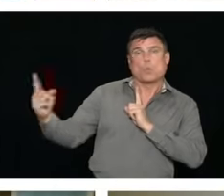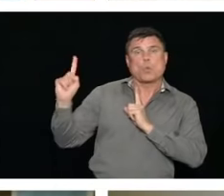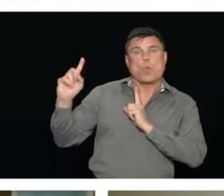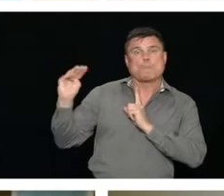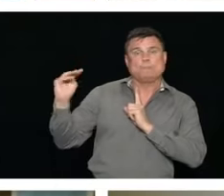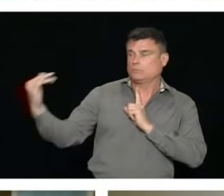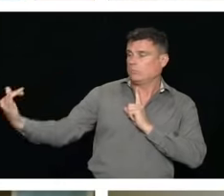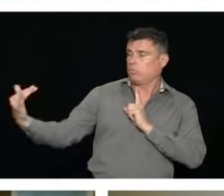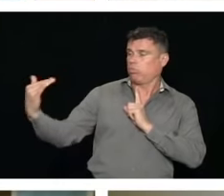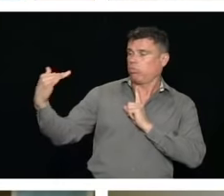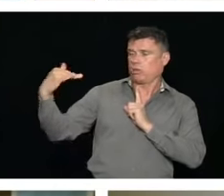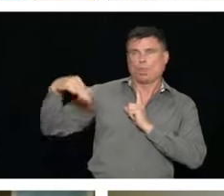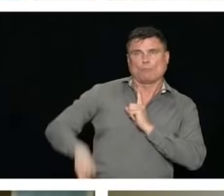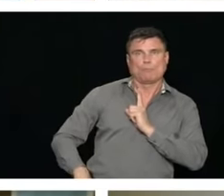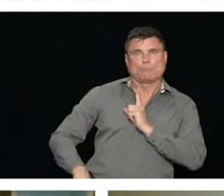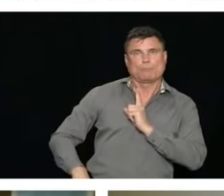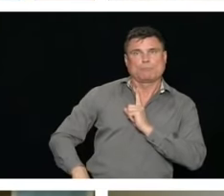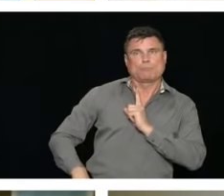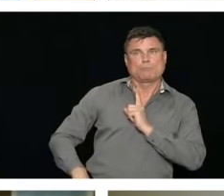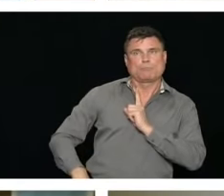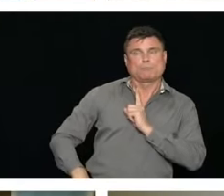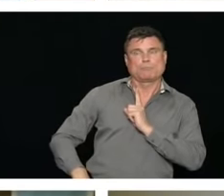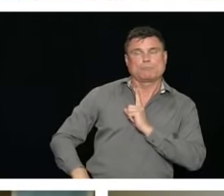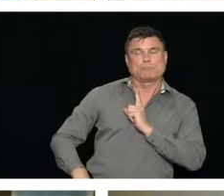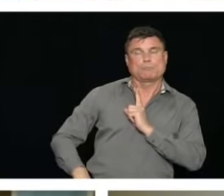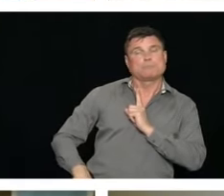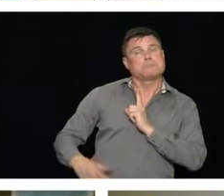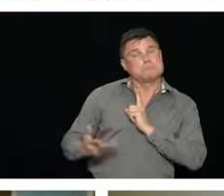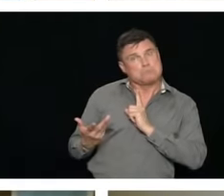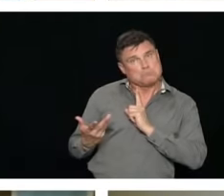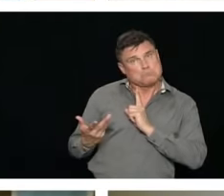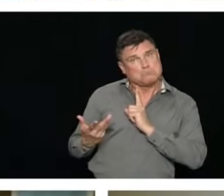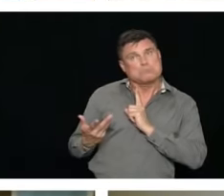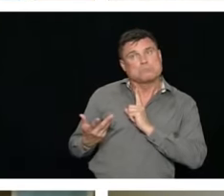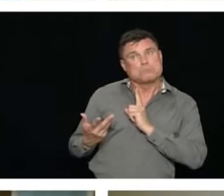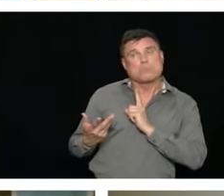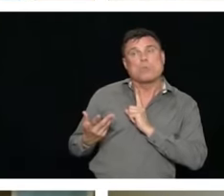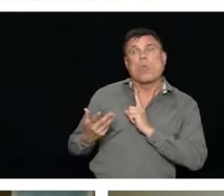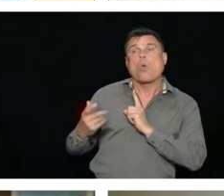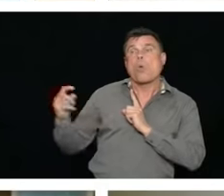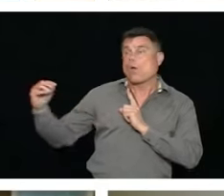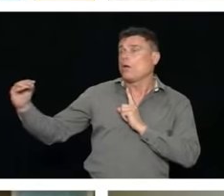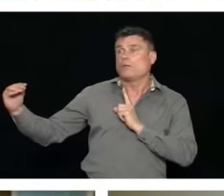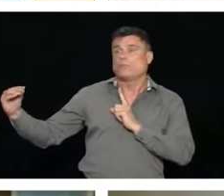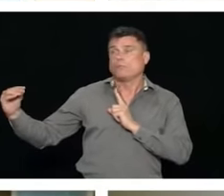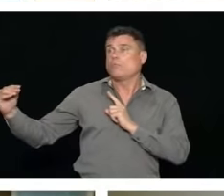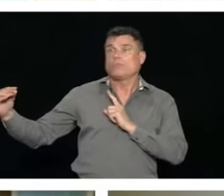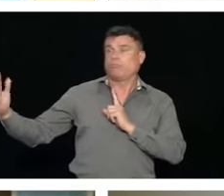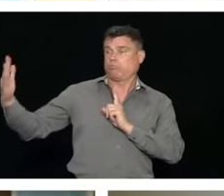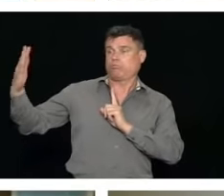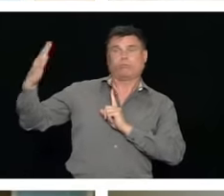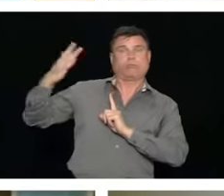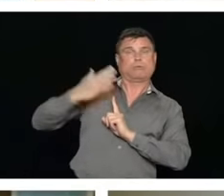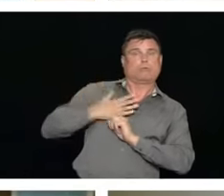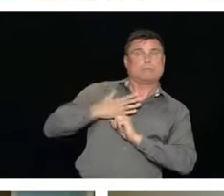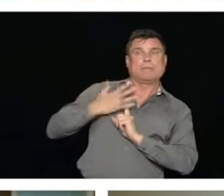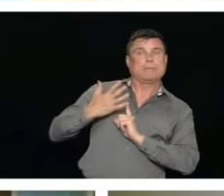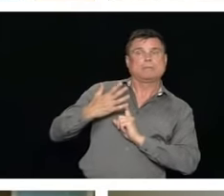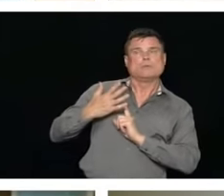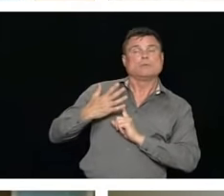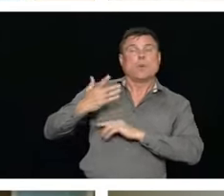you touch, or in some cases, if they cough on you, you know, you might get a droplet in your eye or breathe it